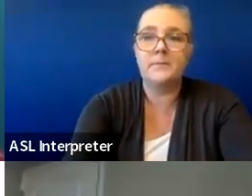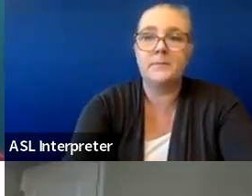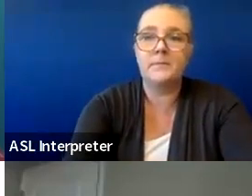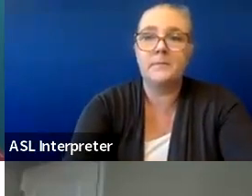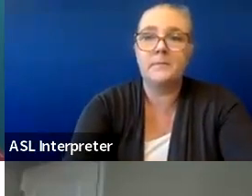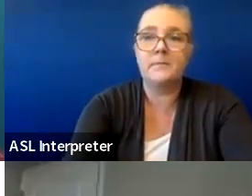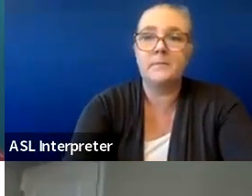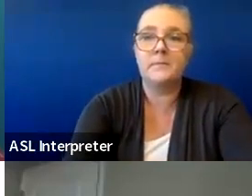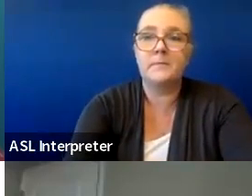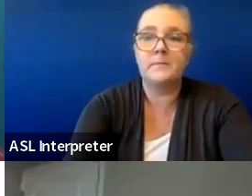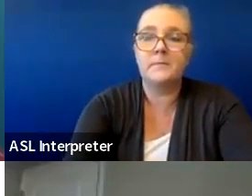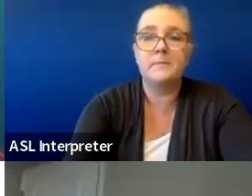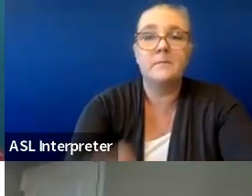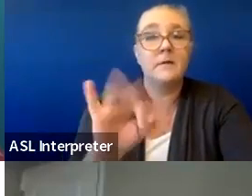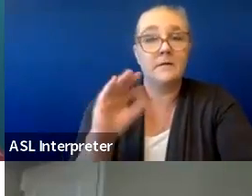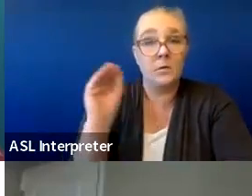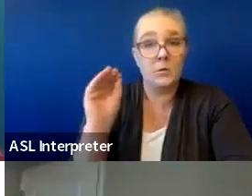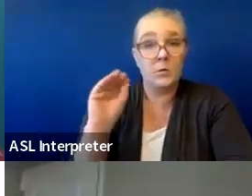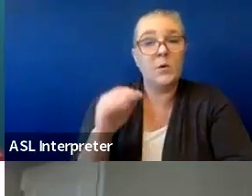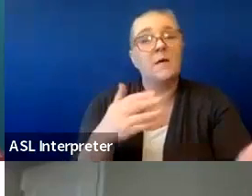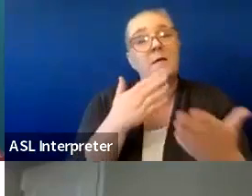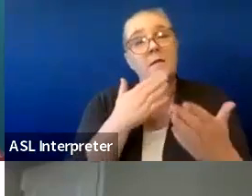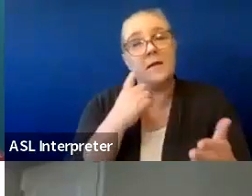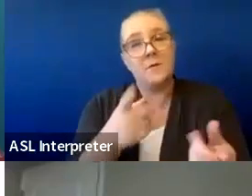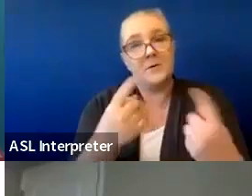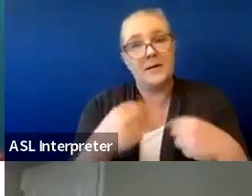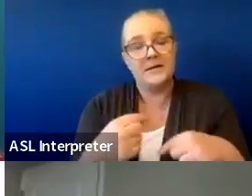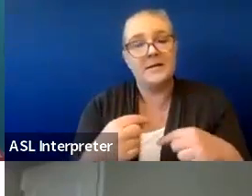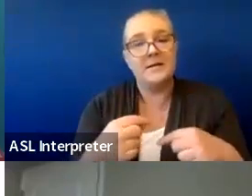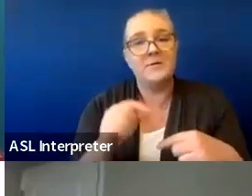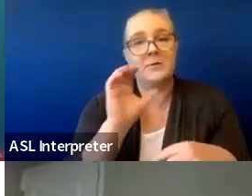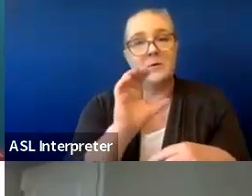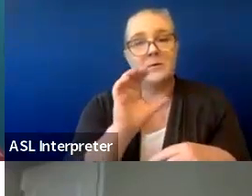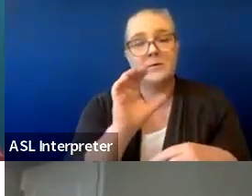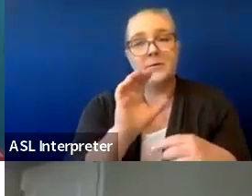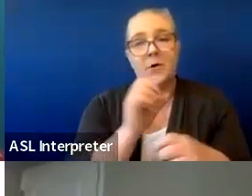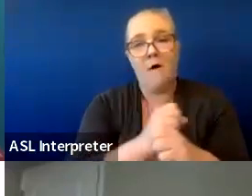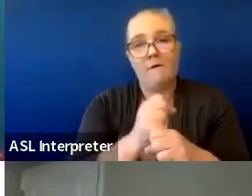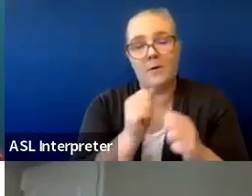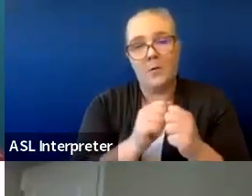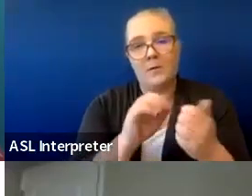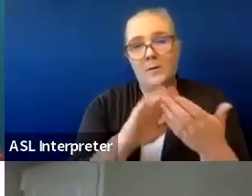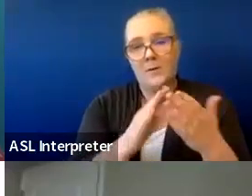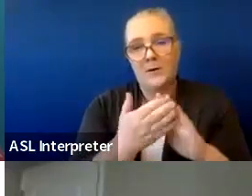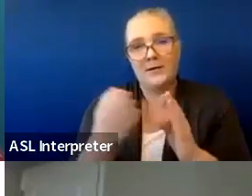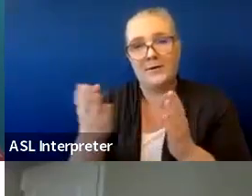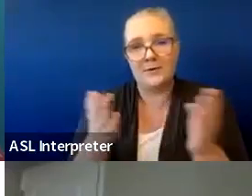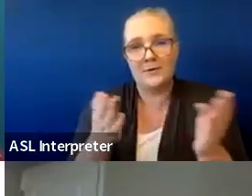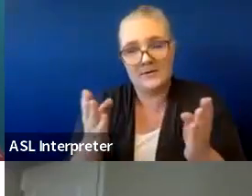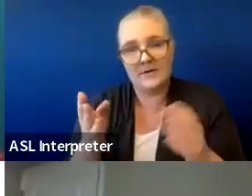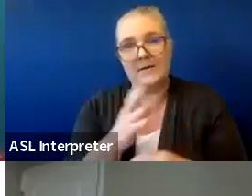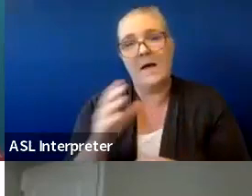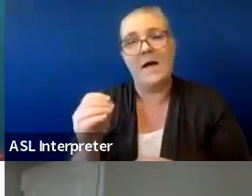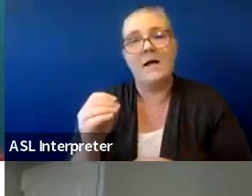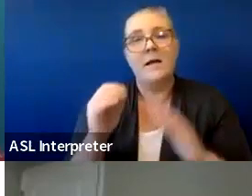Okay, and if not, I thank you all very much for attending Coffee with Community Services. Like I said, John Decker will be back next week, and I hope